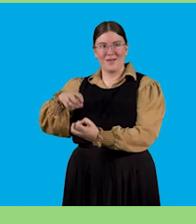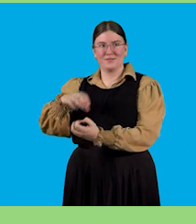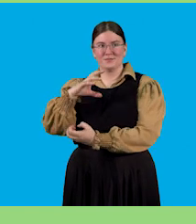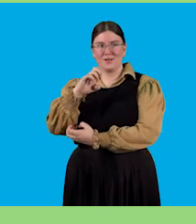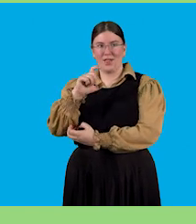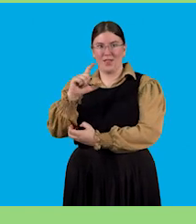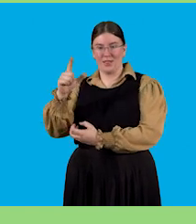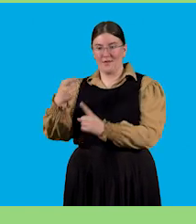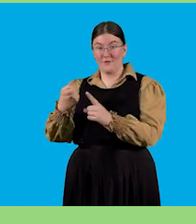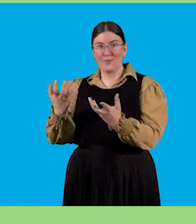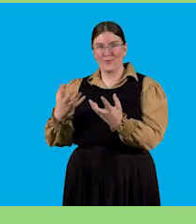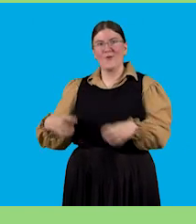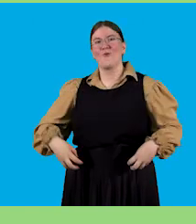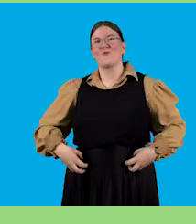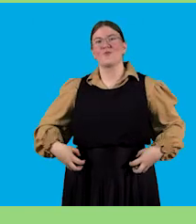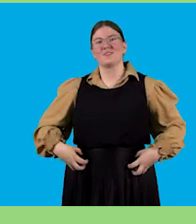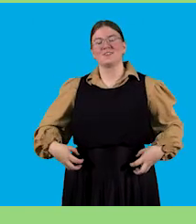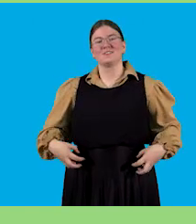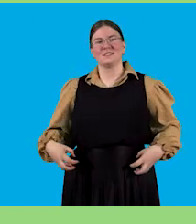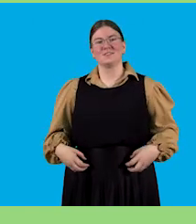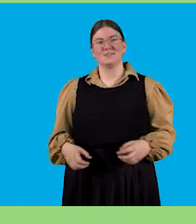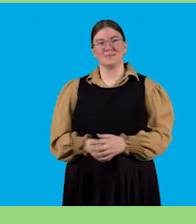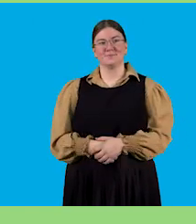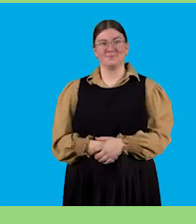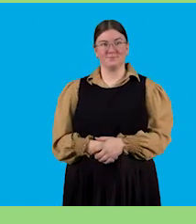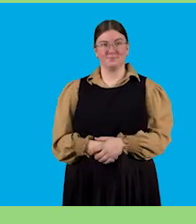for egg cells released by the ovaries.